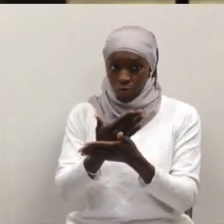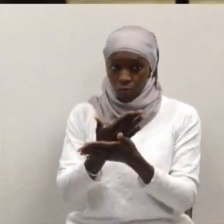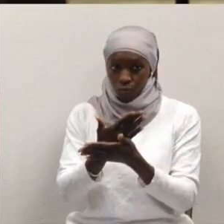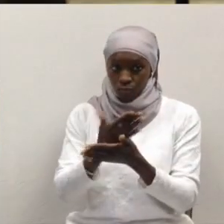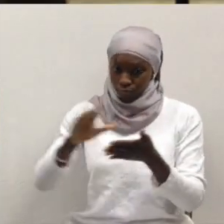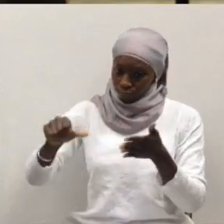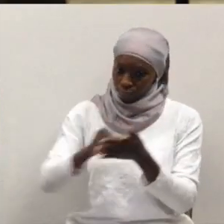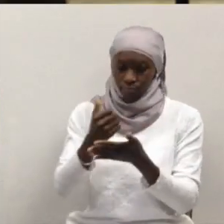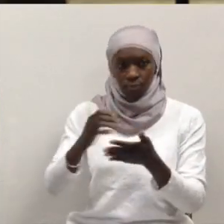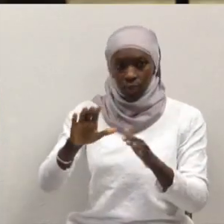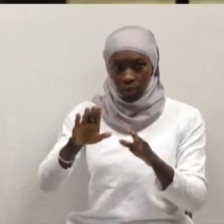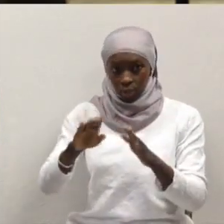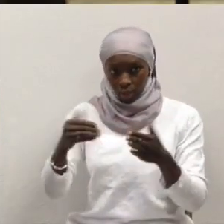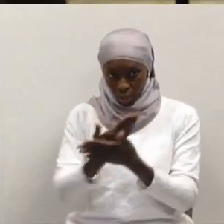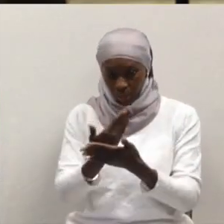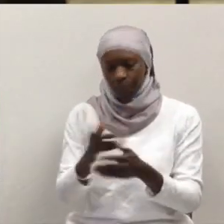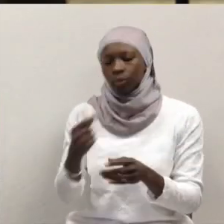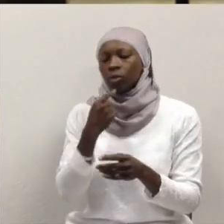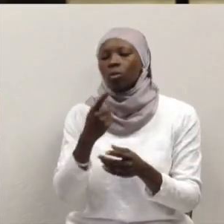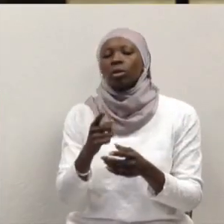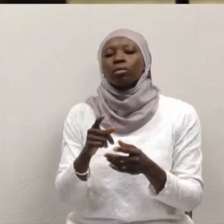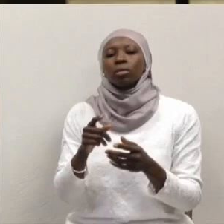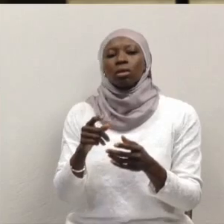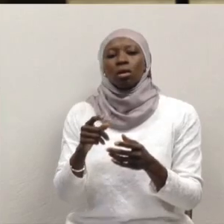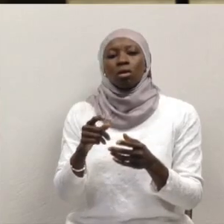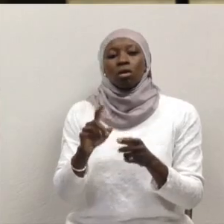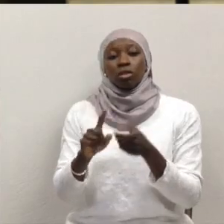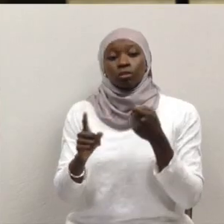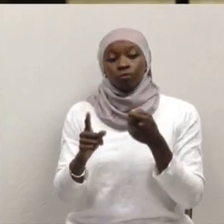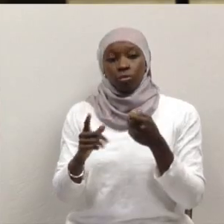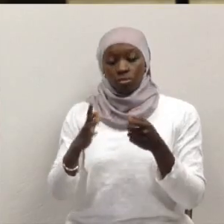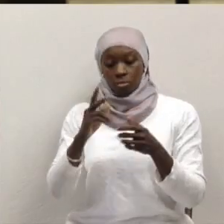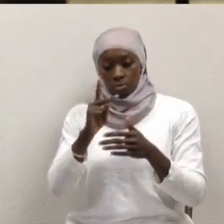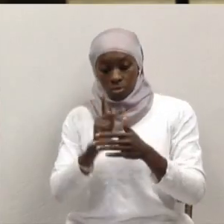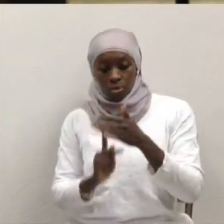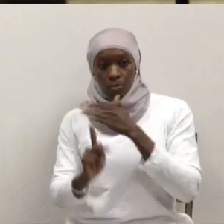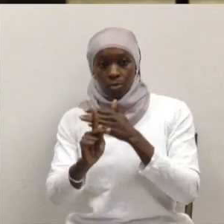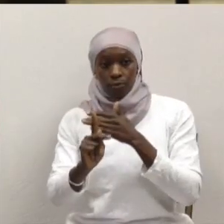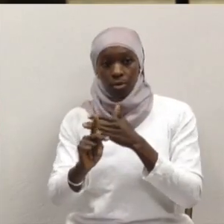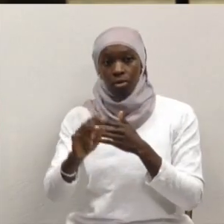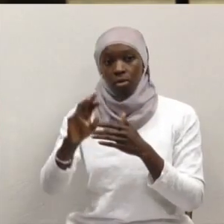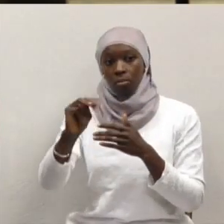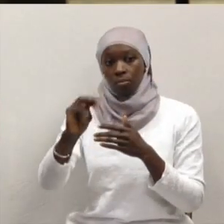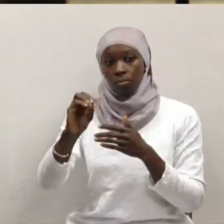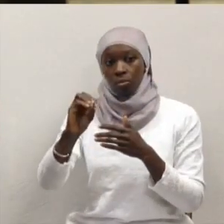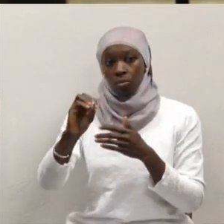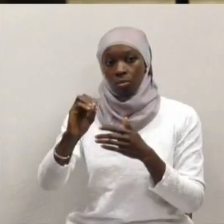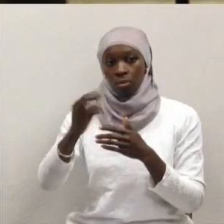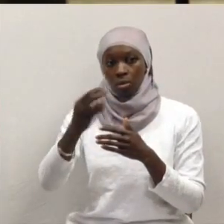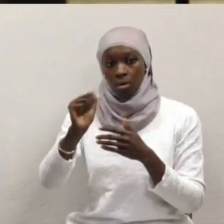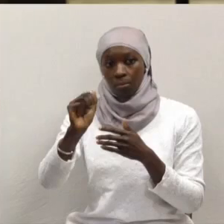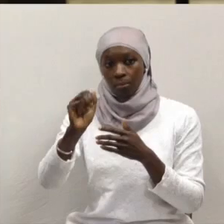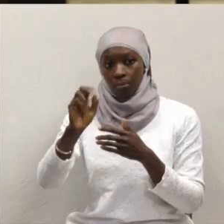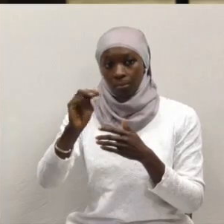sallallahu alayhi wasallam to Suhail ibn Amr. He said, Suhail said, if we agree that you are Rasulullah, we wouldn't stop